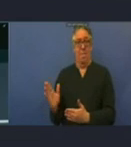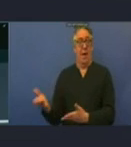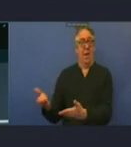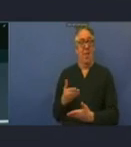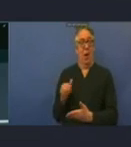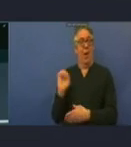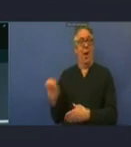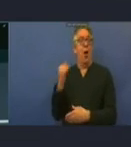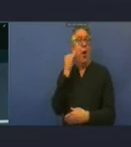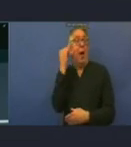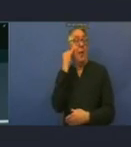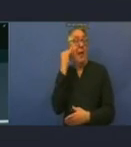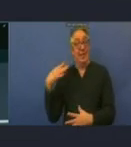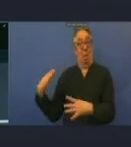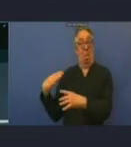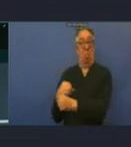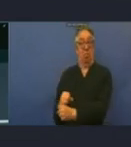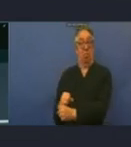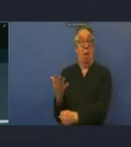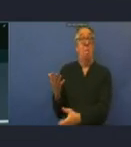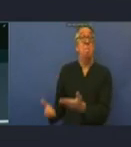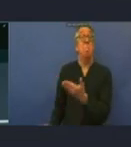And on this, maybe there will be some discussion